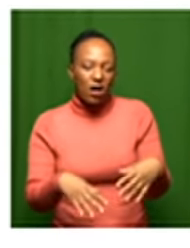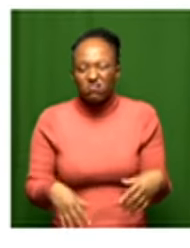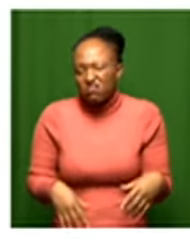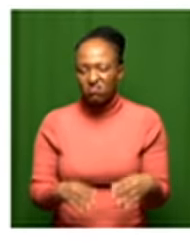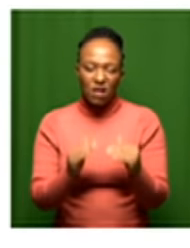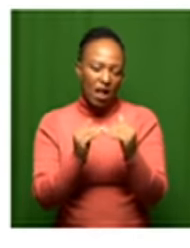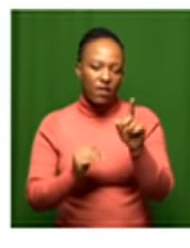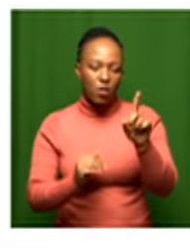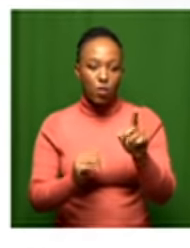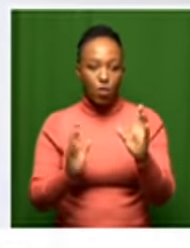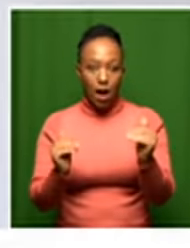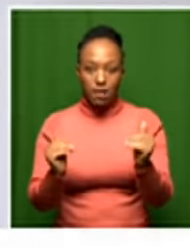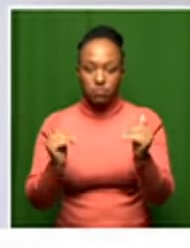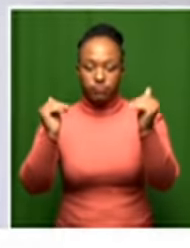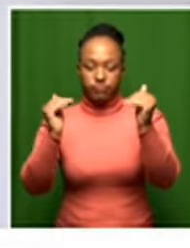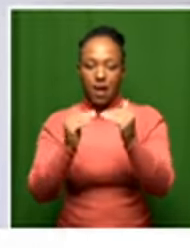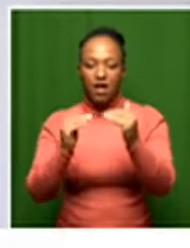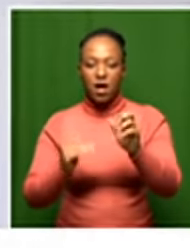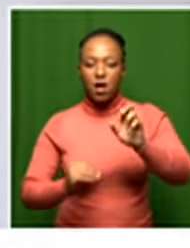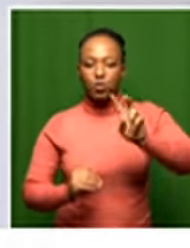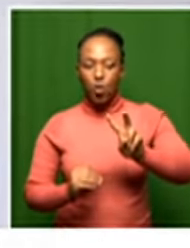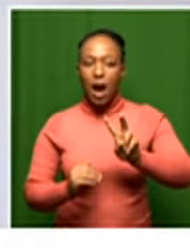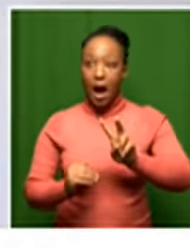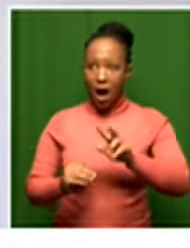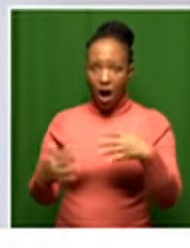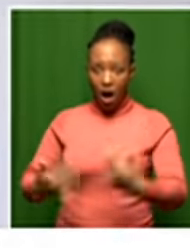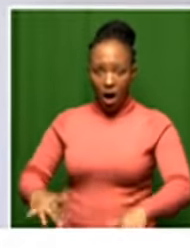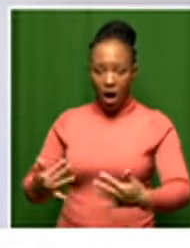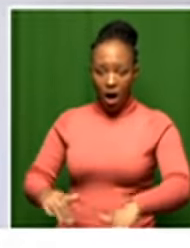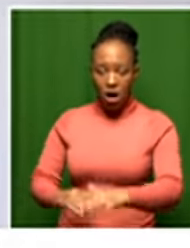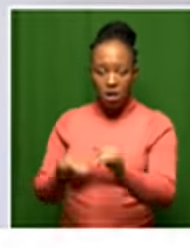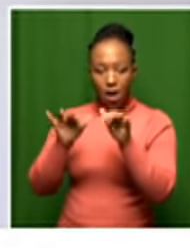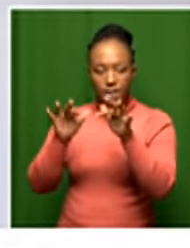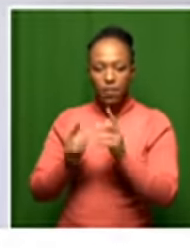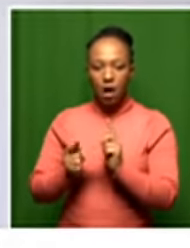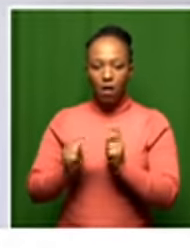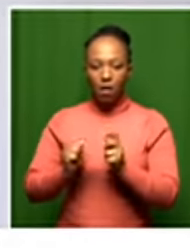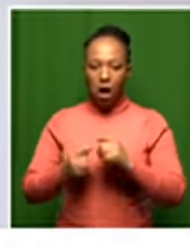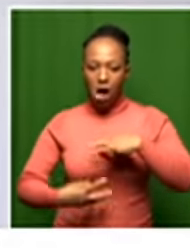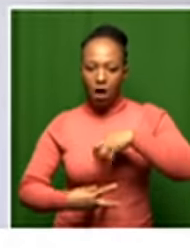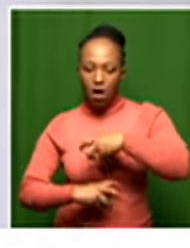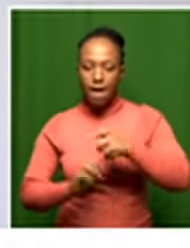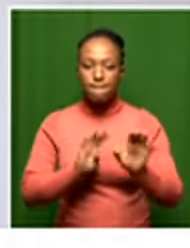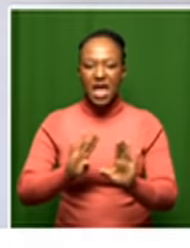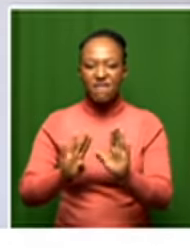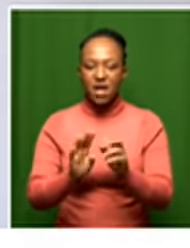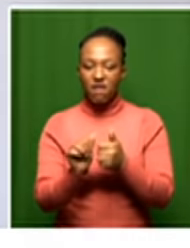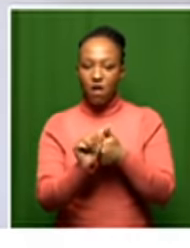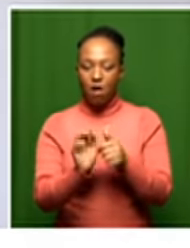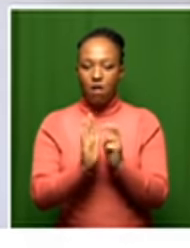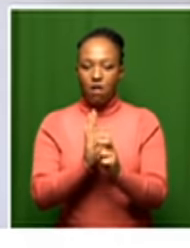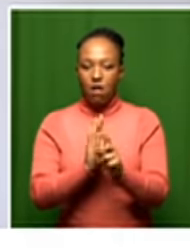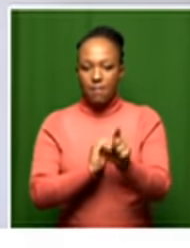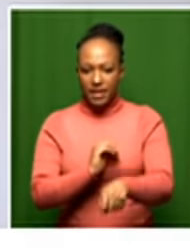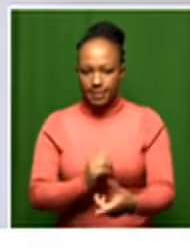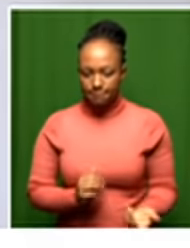level 1. Moving to a higher alert level could indicate that people should adjust their behaviors. Yeah. I think perhaps we could